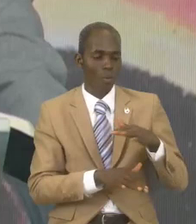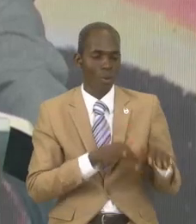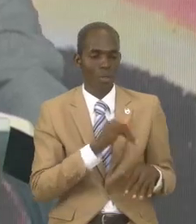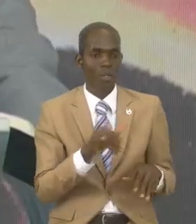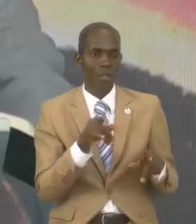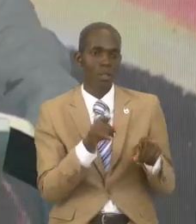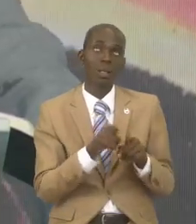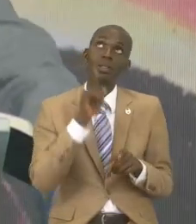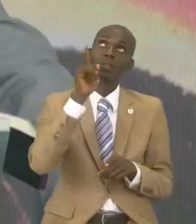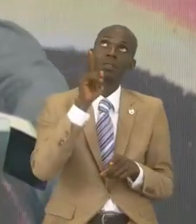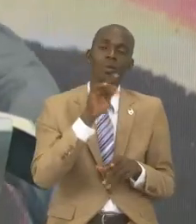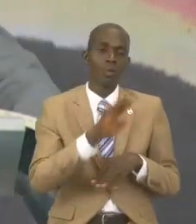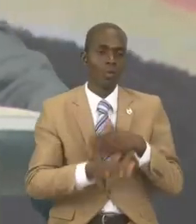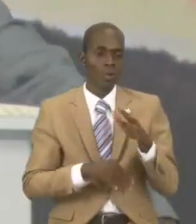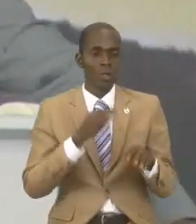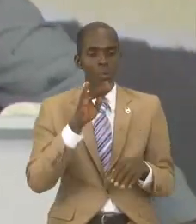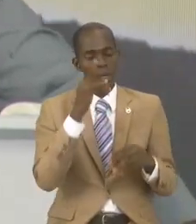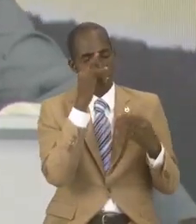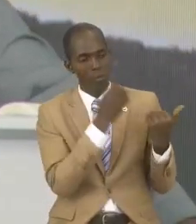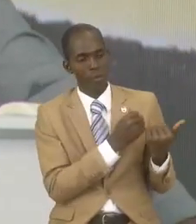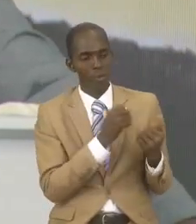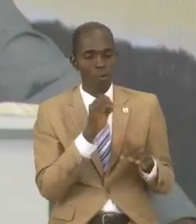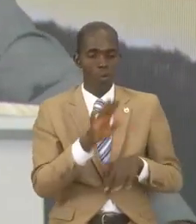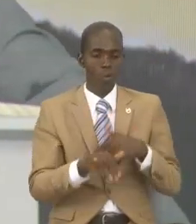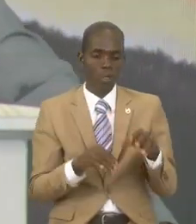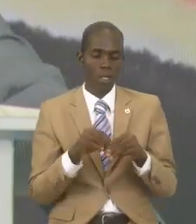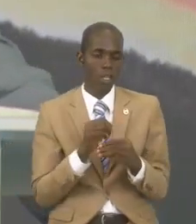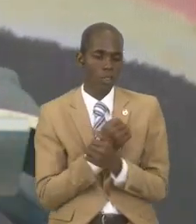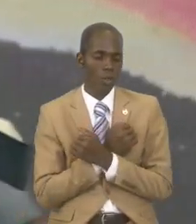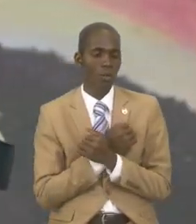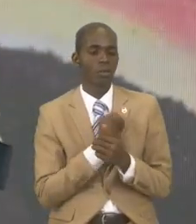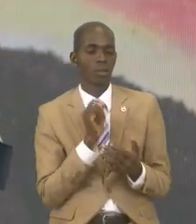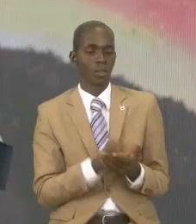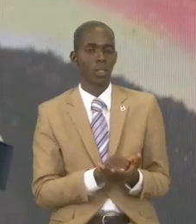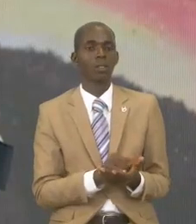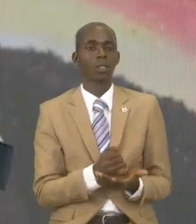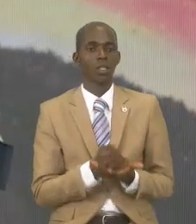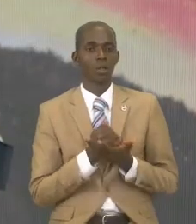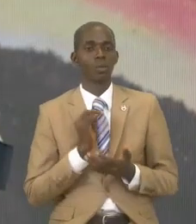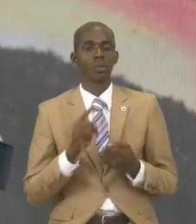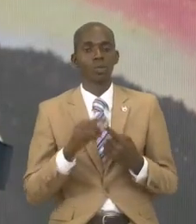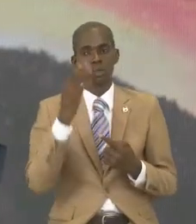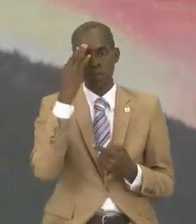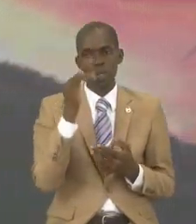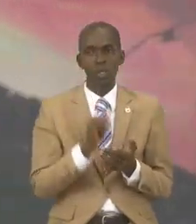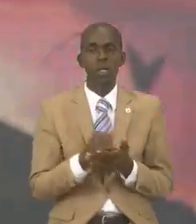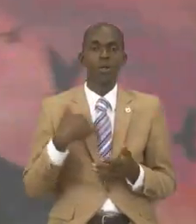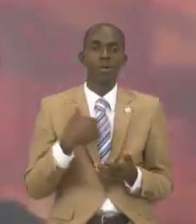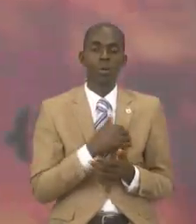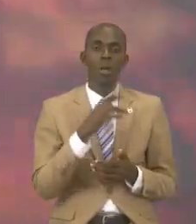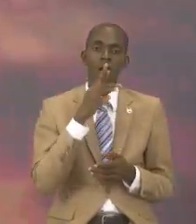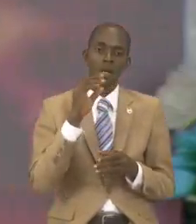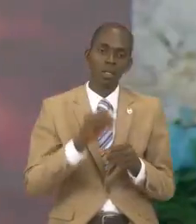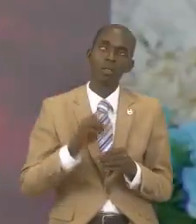in love. Hereby we know that we are in him. It's not that